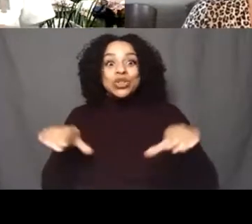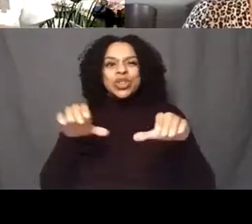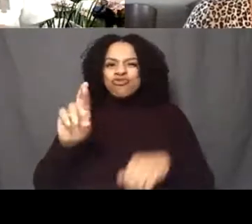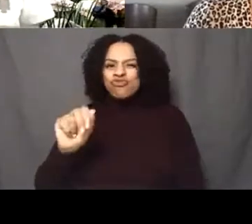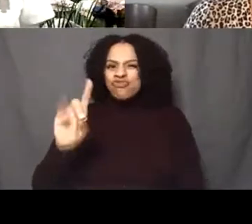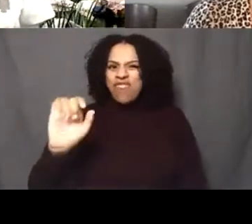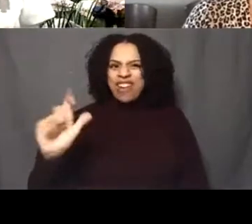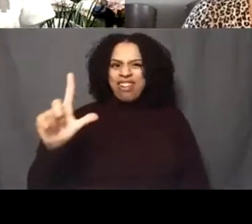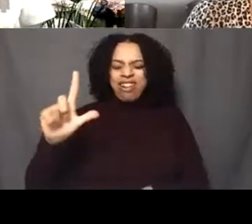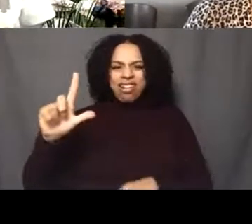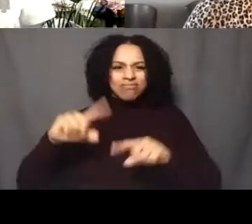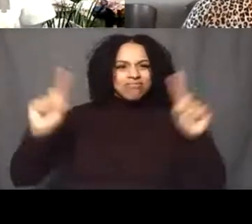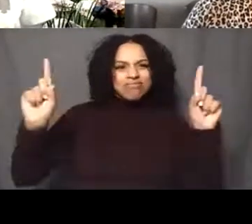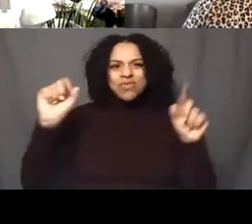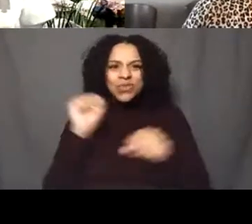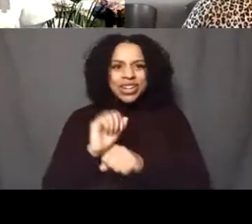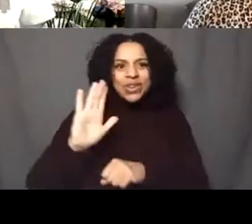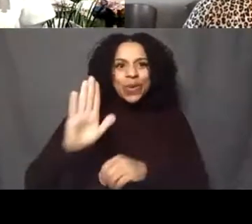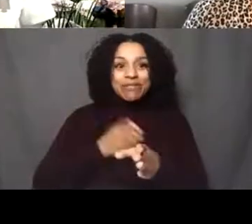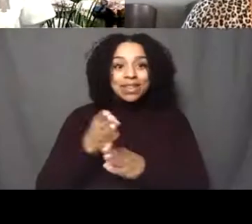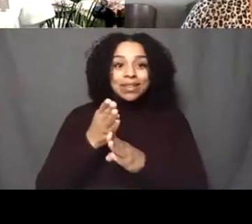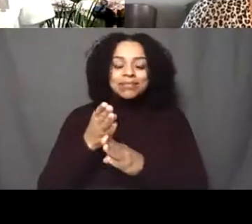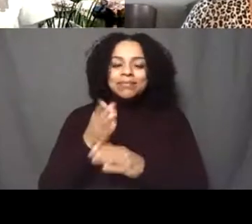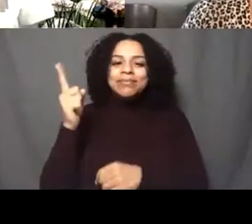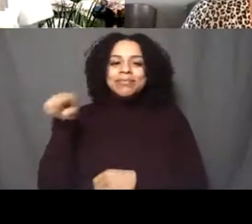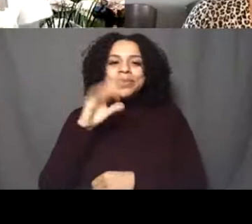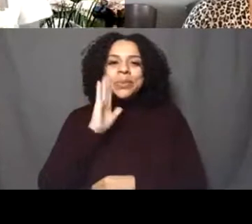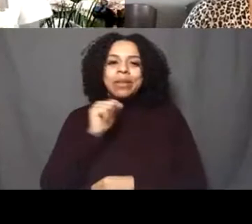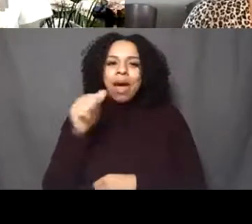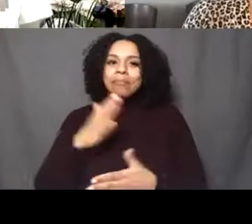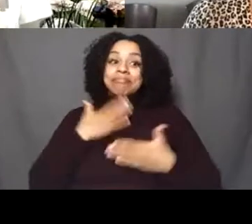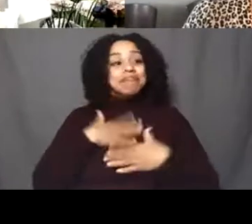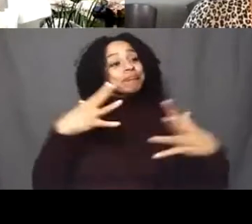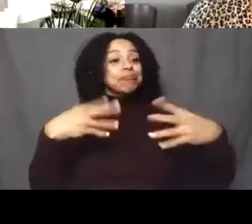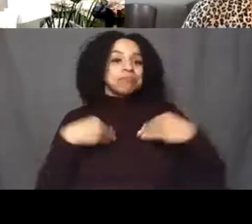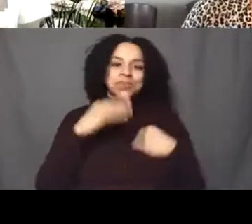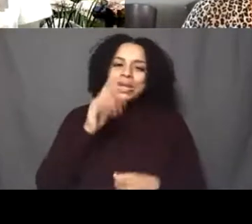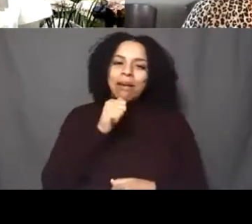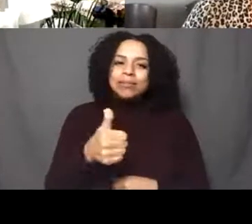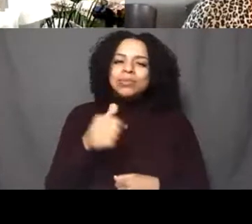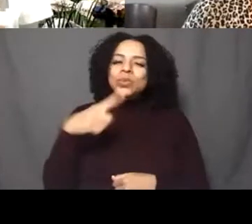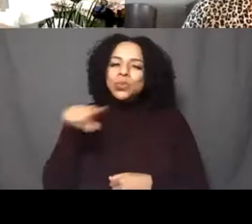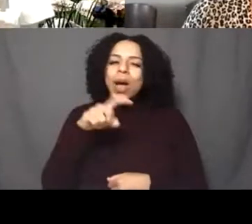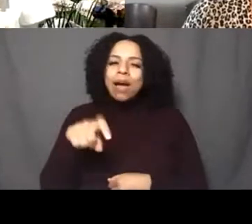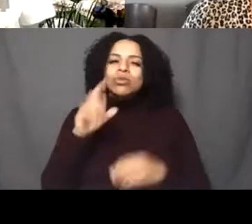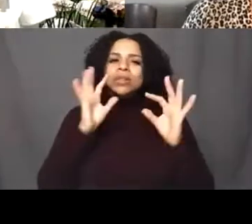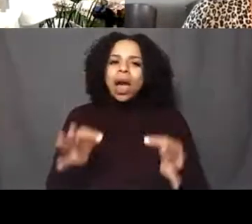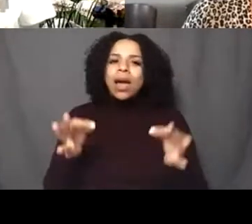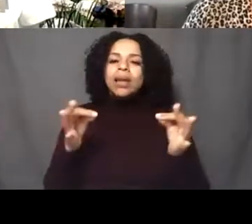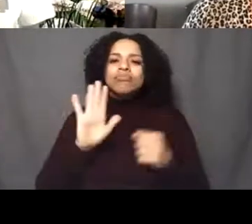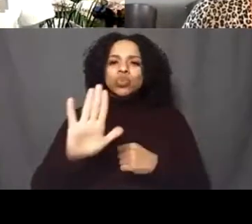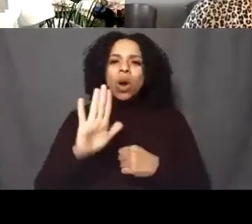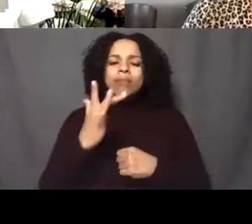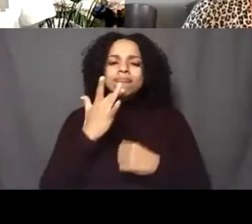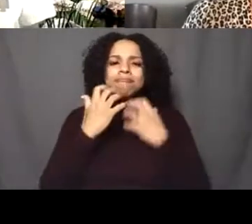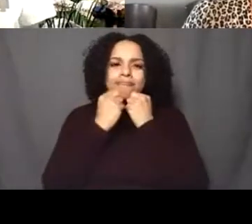the expectation that it's going to be embraced. What you have to decide is what is most important to you. When I